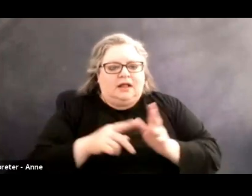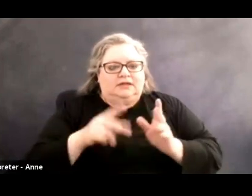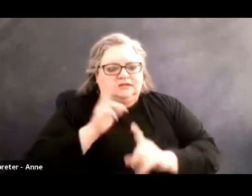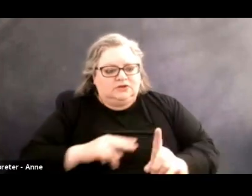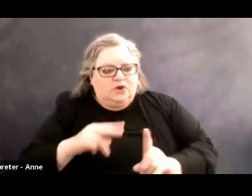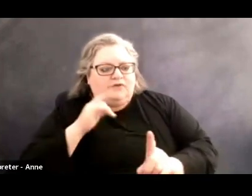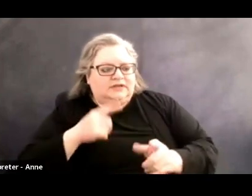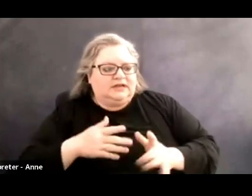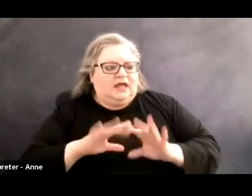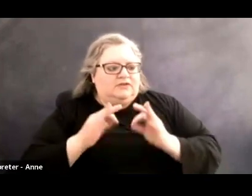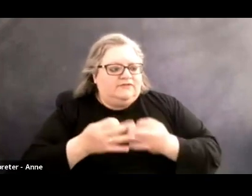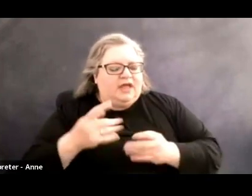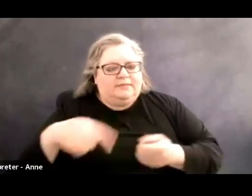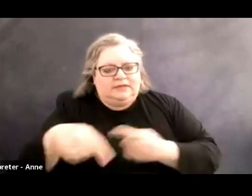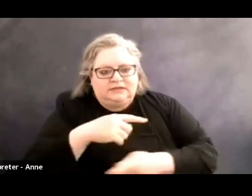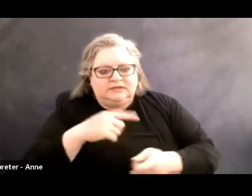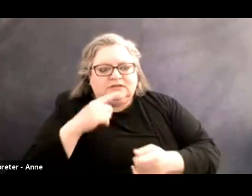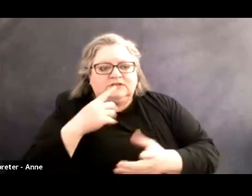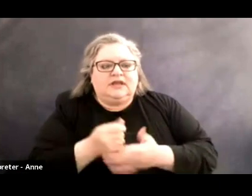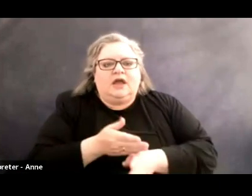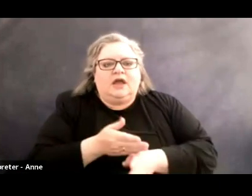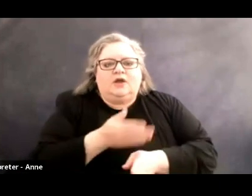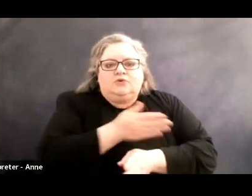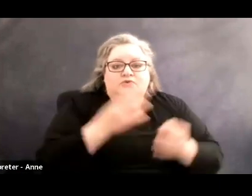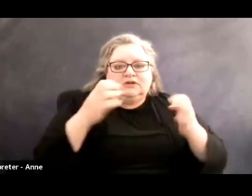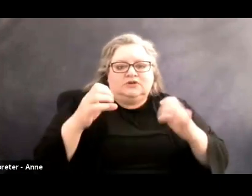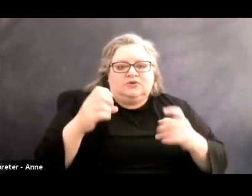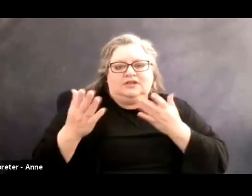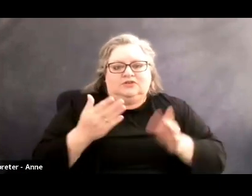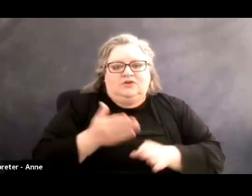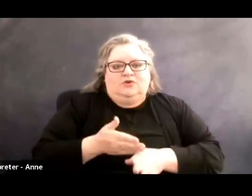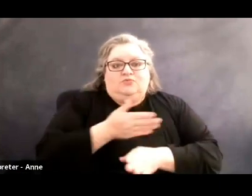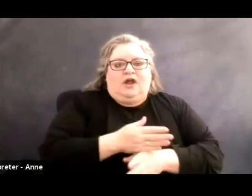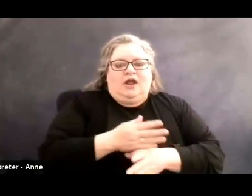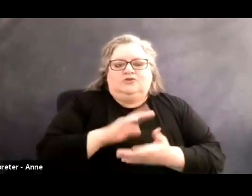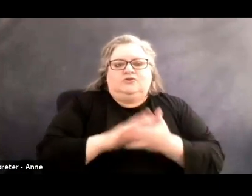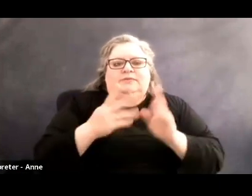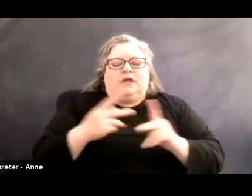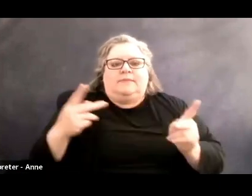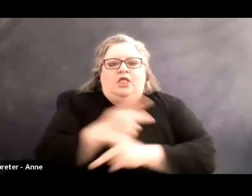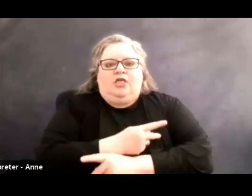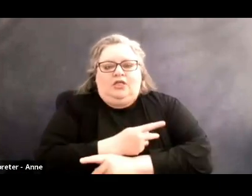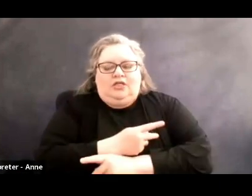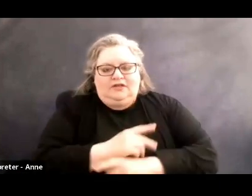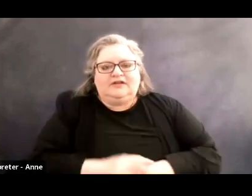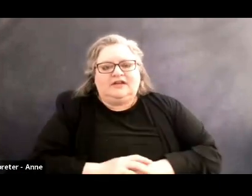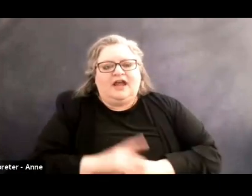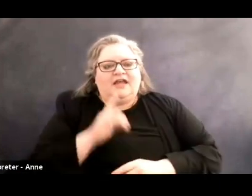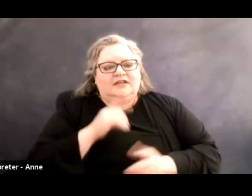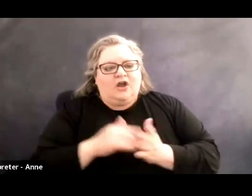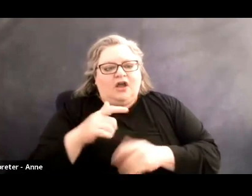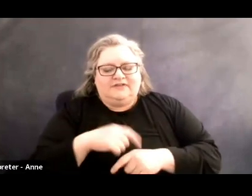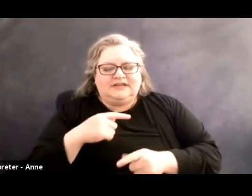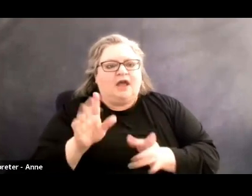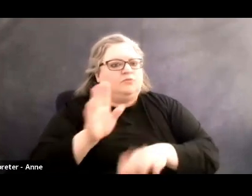allow adults to receive pre-crisis services prior to it blowing up? And I think oftentimes we have the warnings, we have